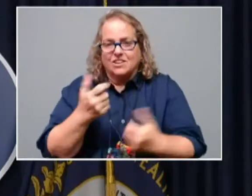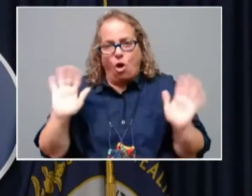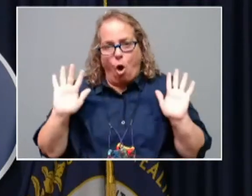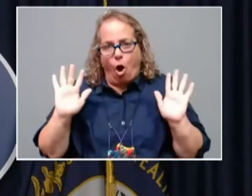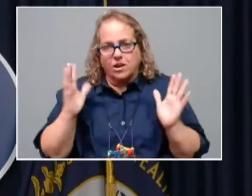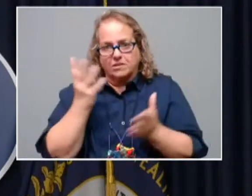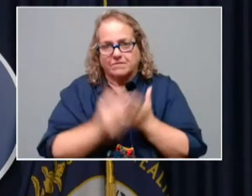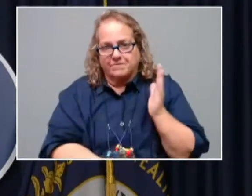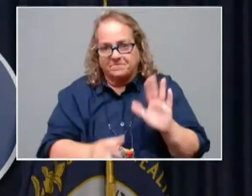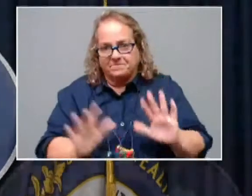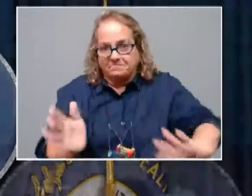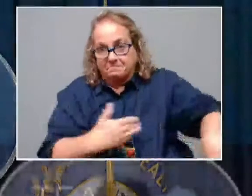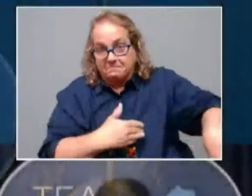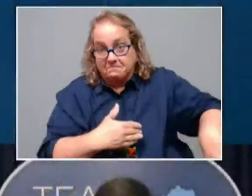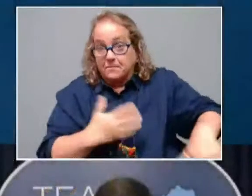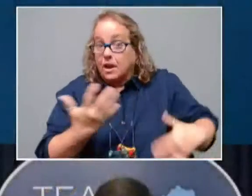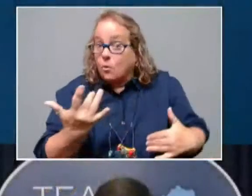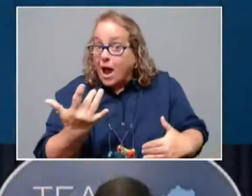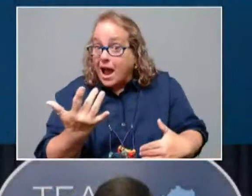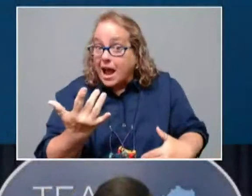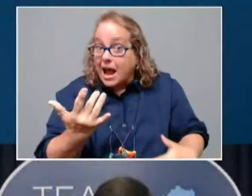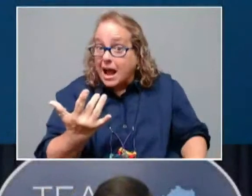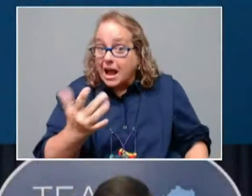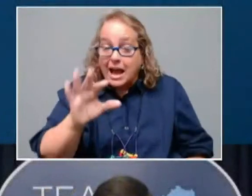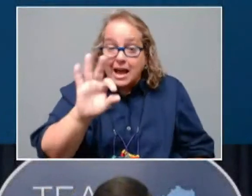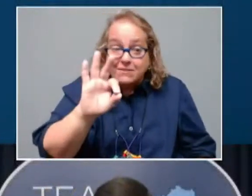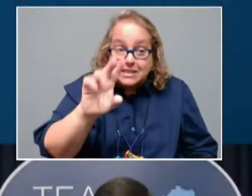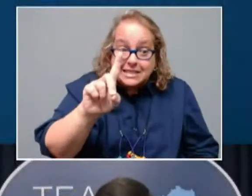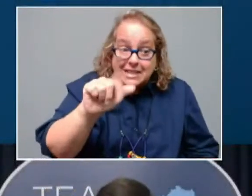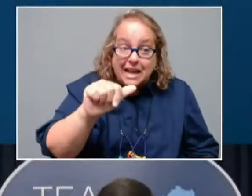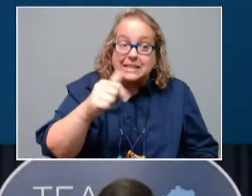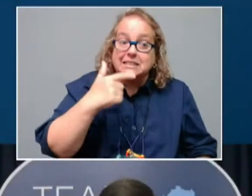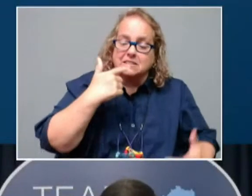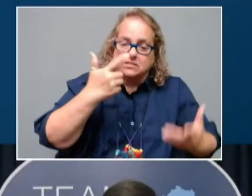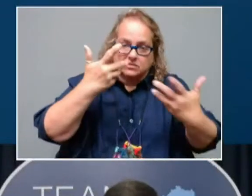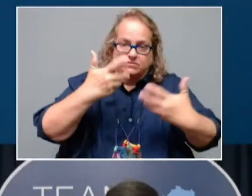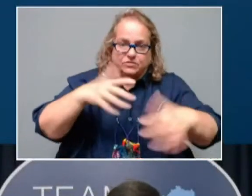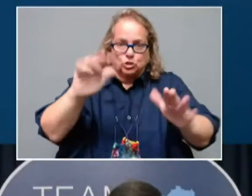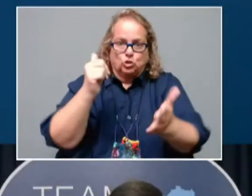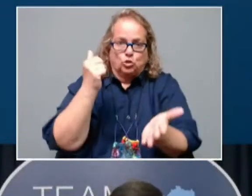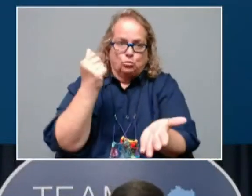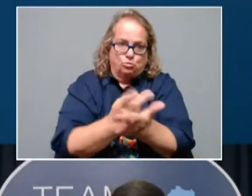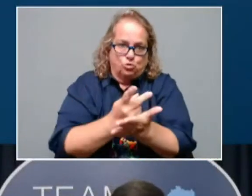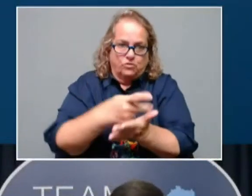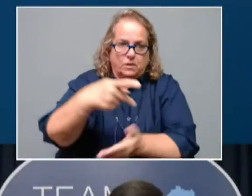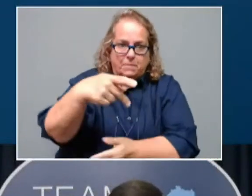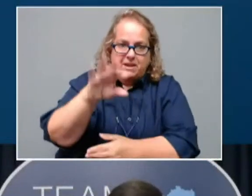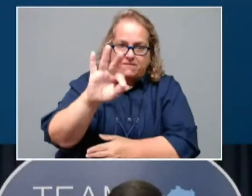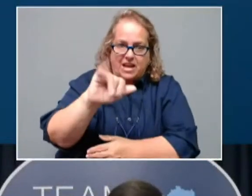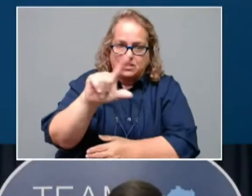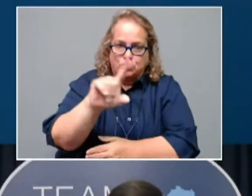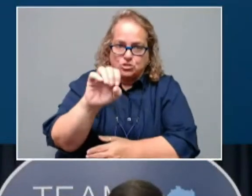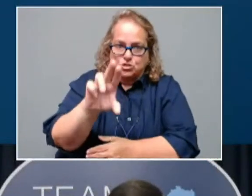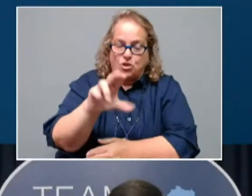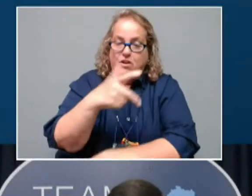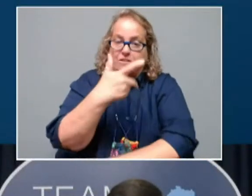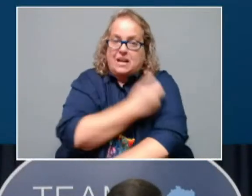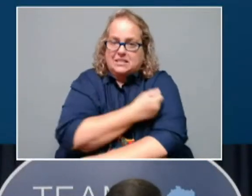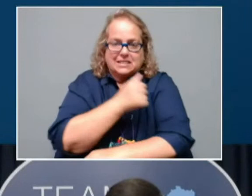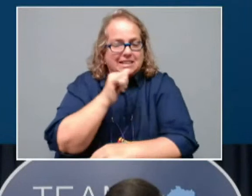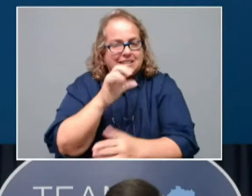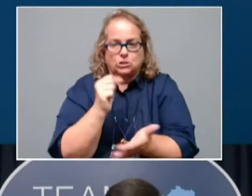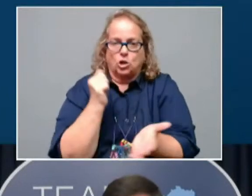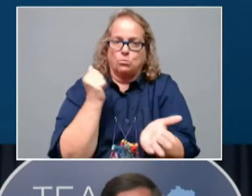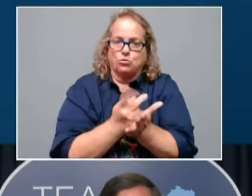It announced today it has done its full, thorough, and independent scientific review of the Pfizer vaccine. They've been looking at clinical trial data and